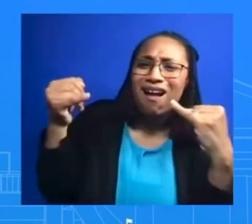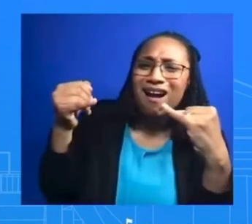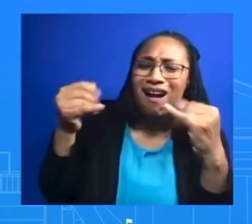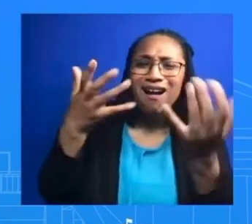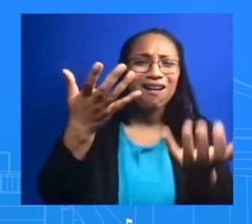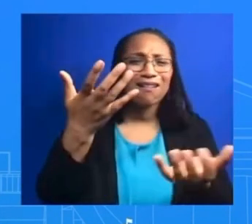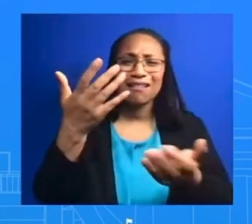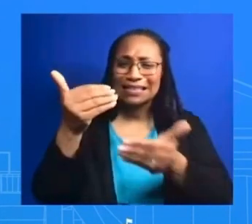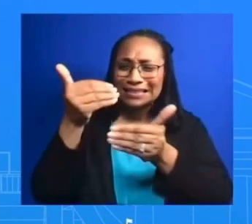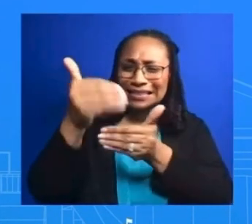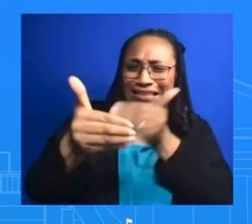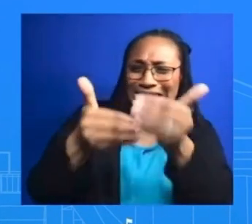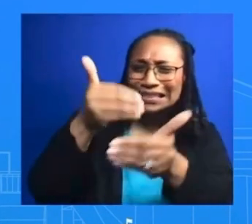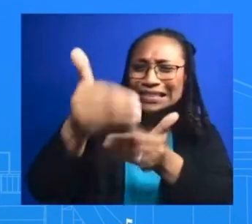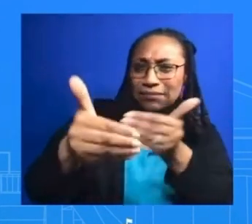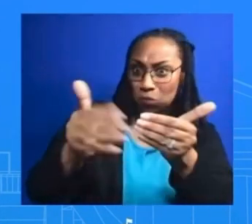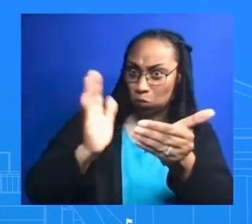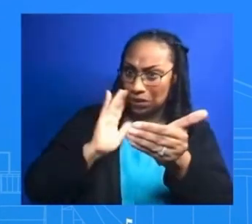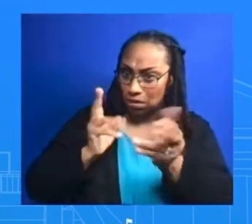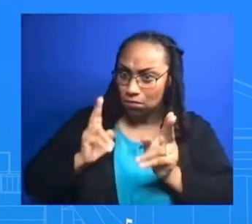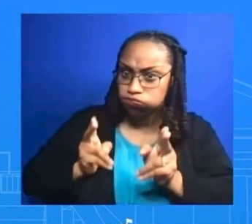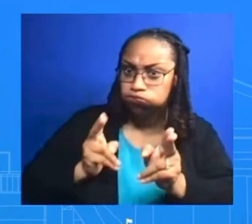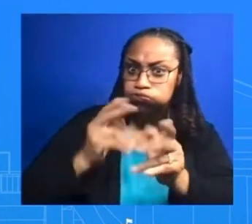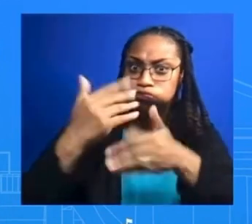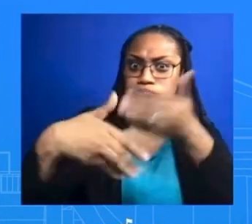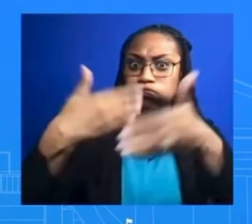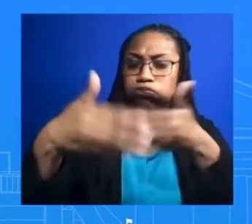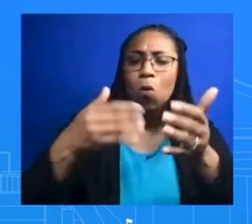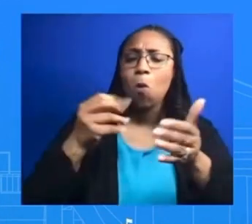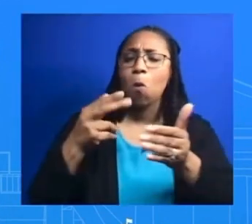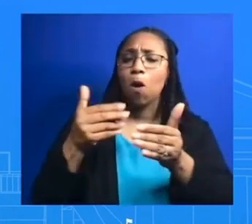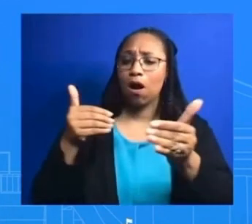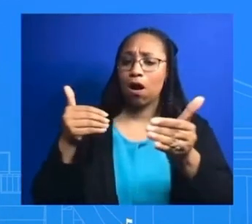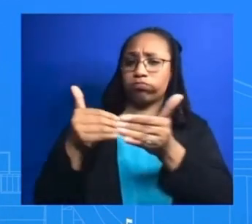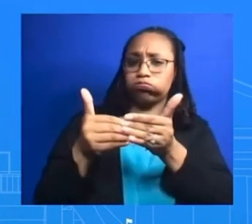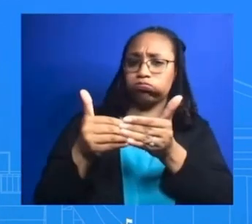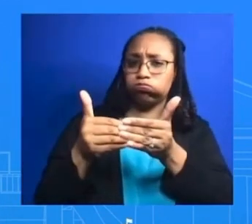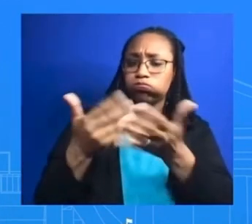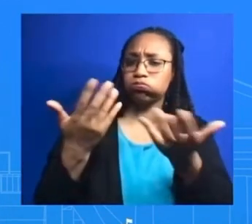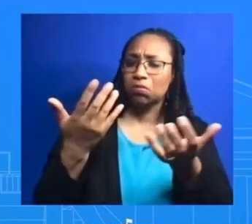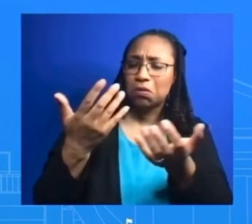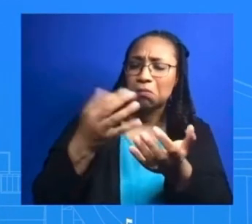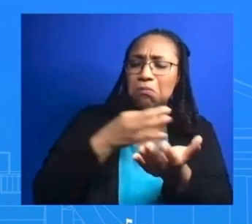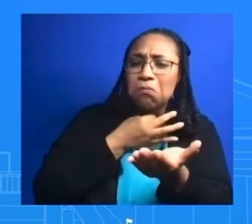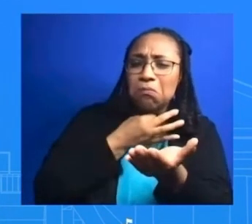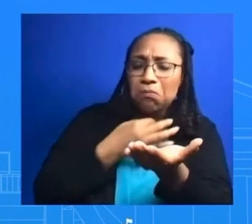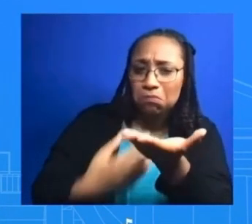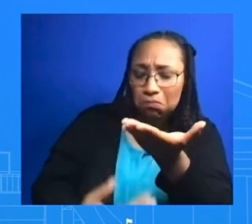shorten deadlines, waiving the typical public comment requirements? Well, there are requirements that are laid out in the law that we have to